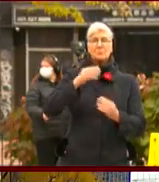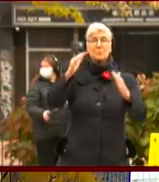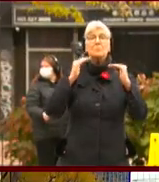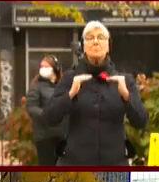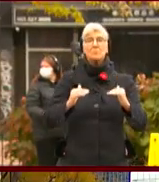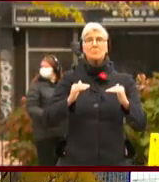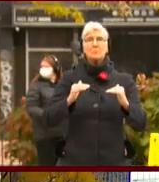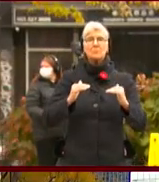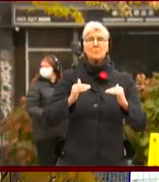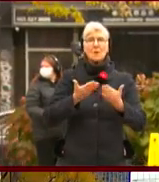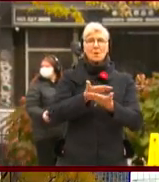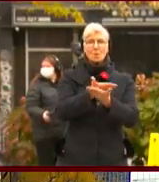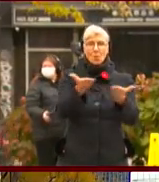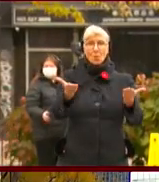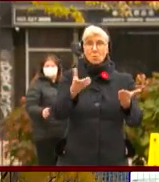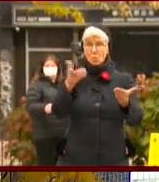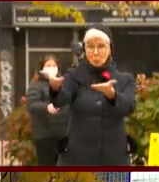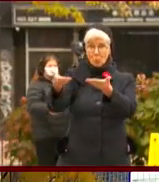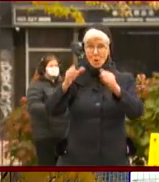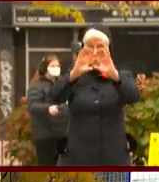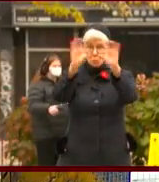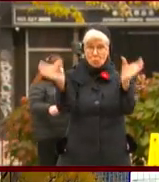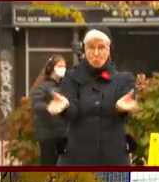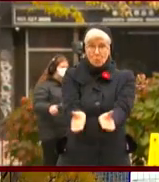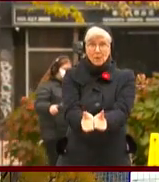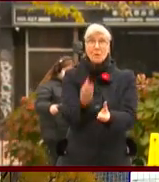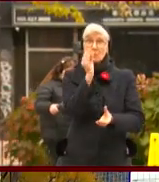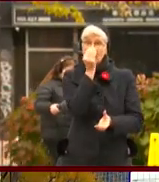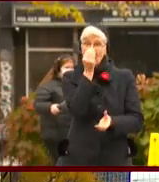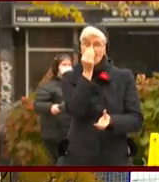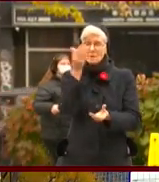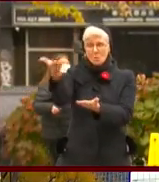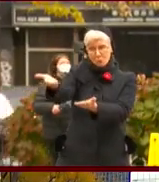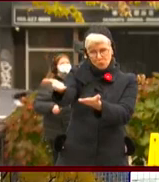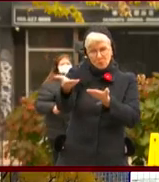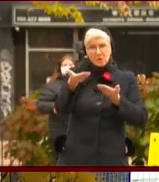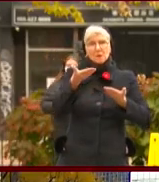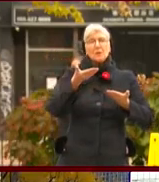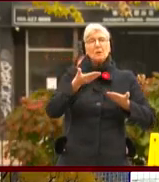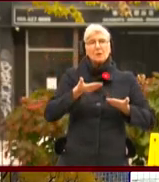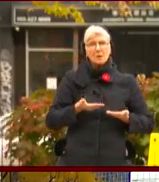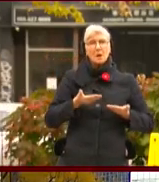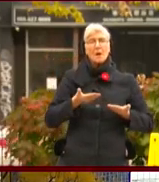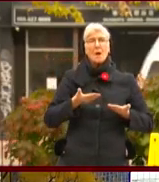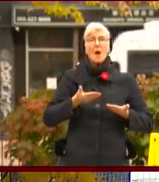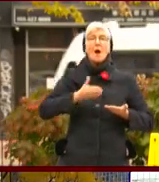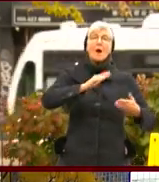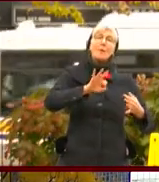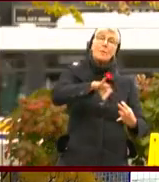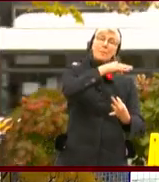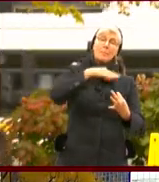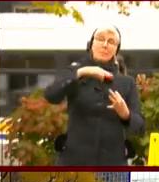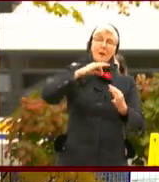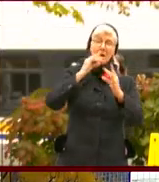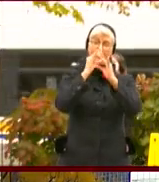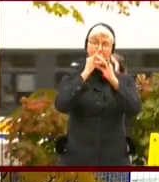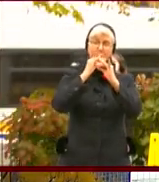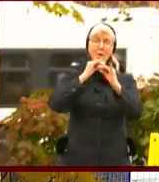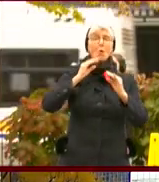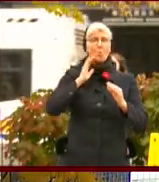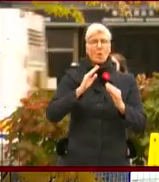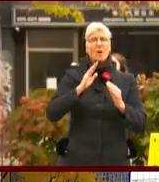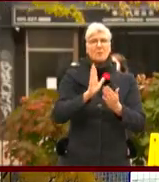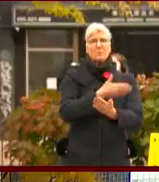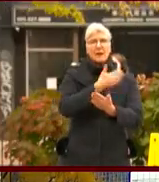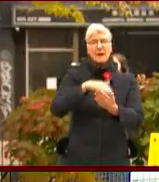I now call upon those with wreaths to proceed to the cenotaph while the band plays the hymn Abide With Me. Our first wreath